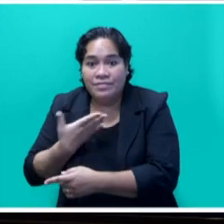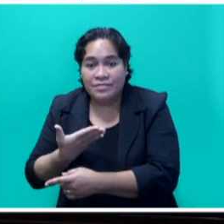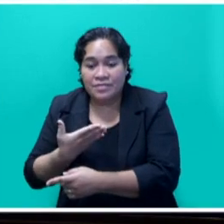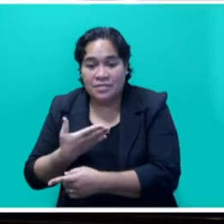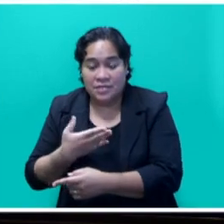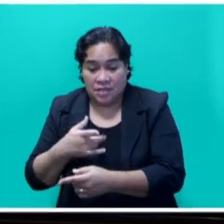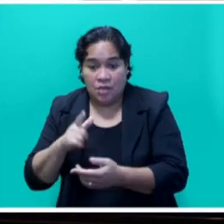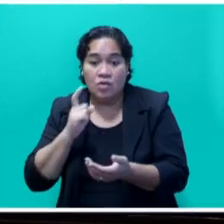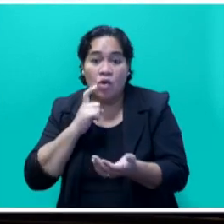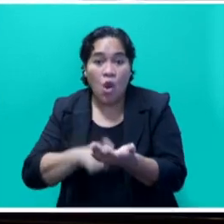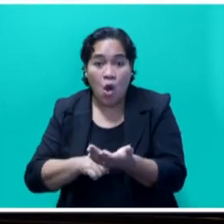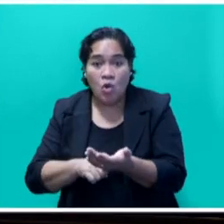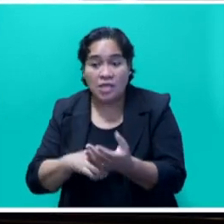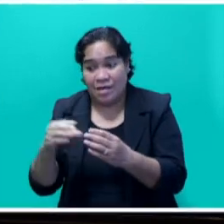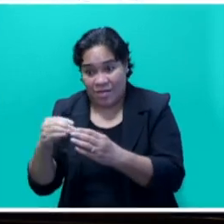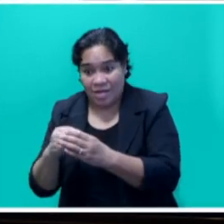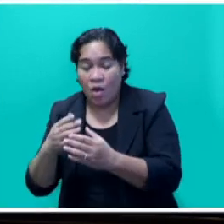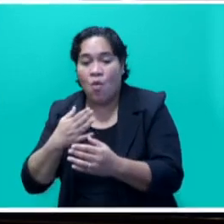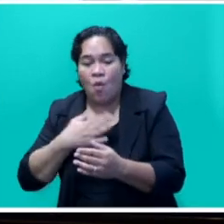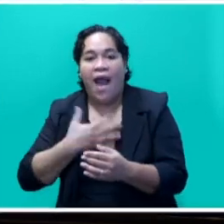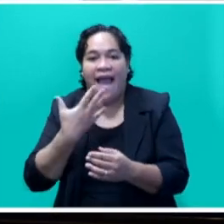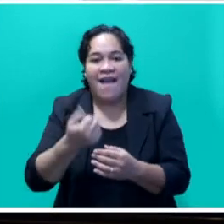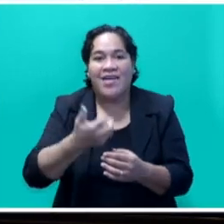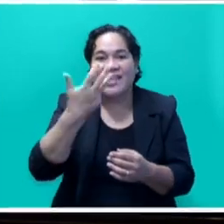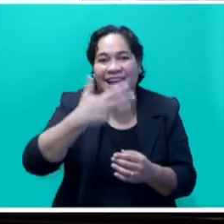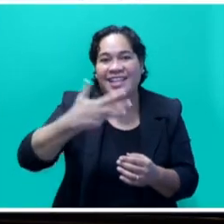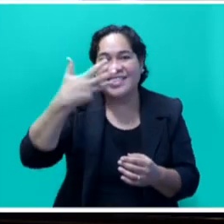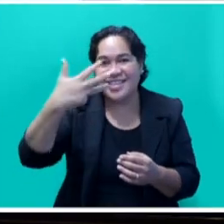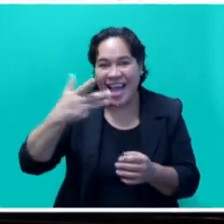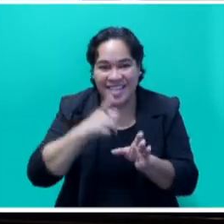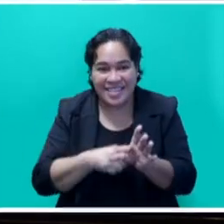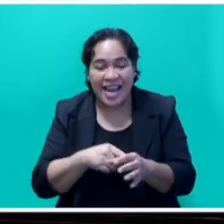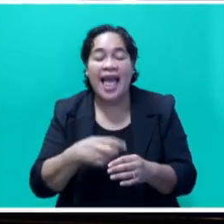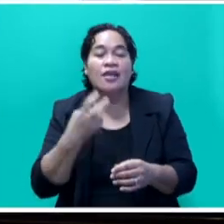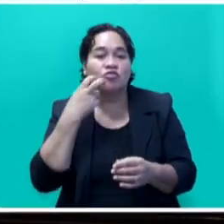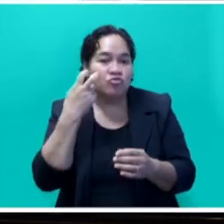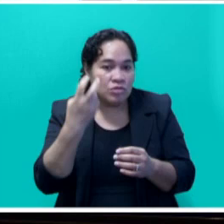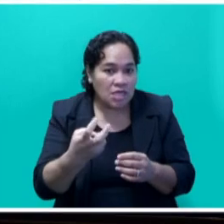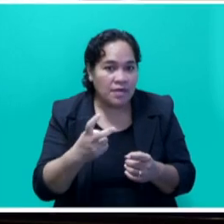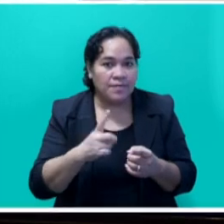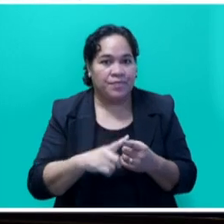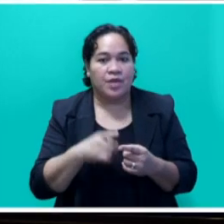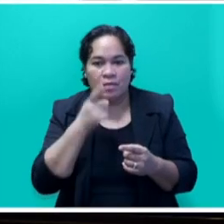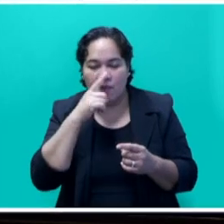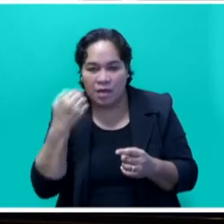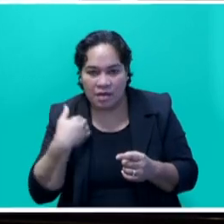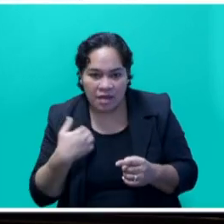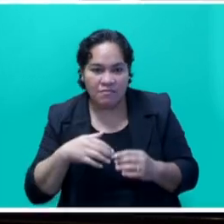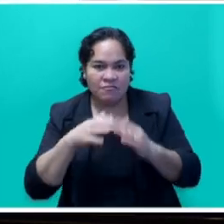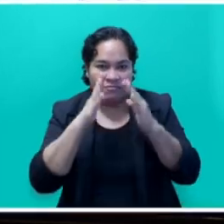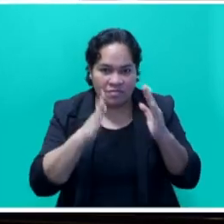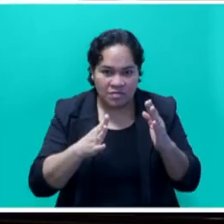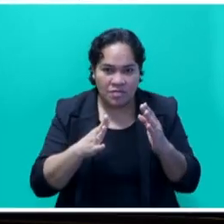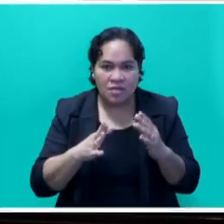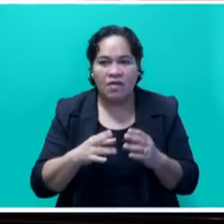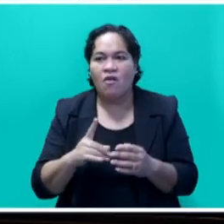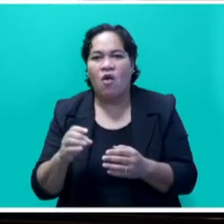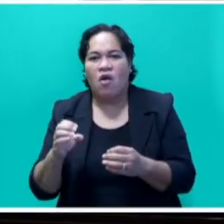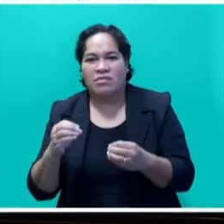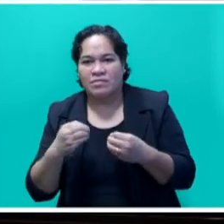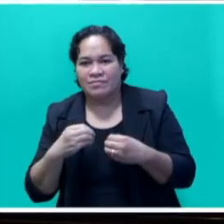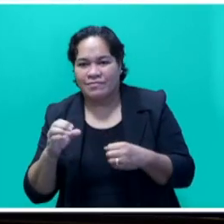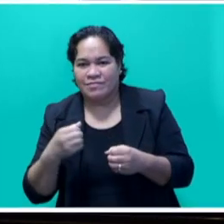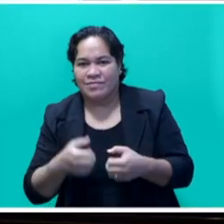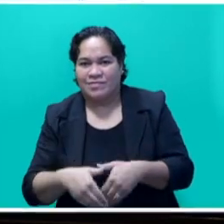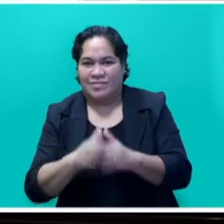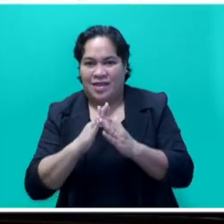giving loans on lands that have 99-year leases, like the tourism sector, like residential, commercial, industrial. All the lands, for example,